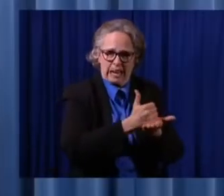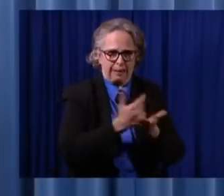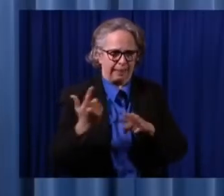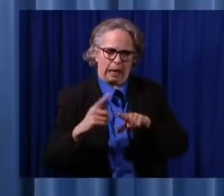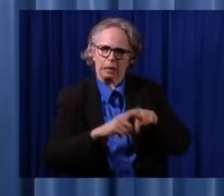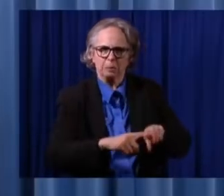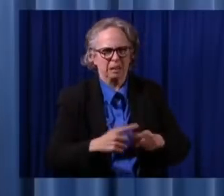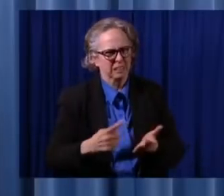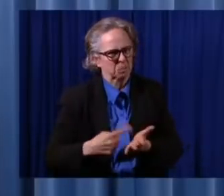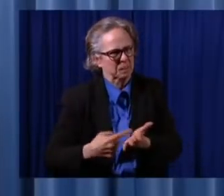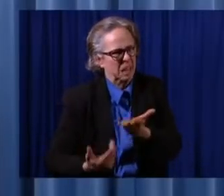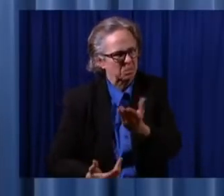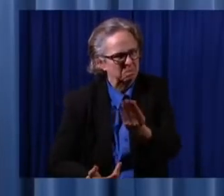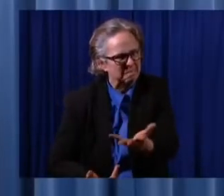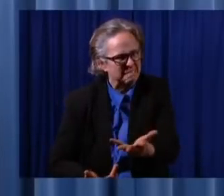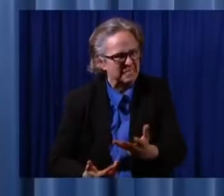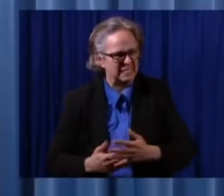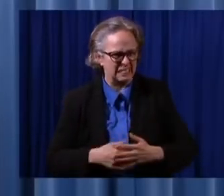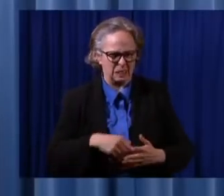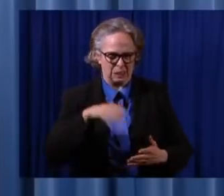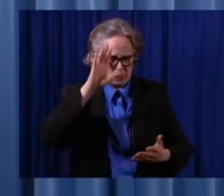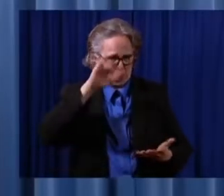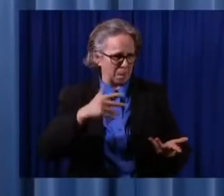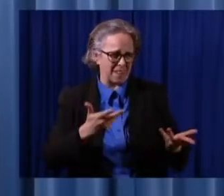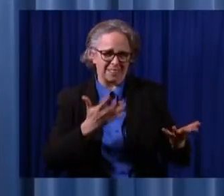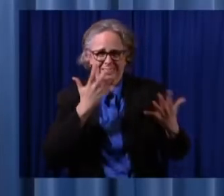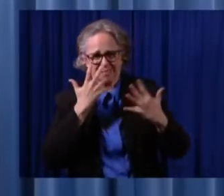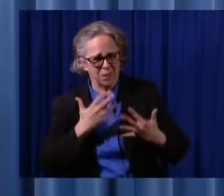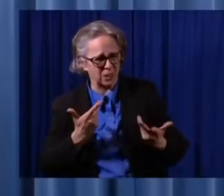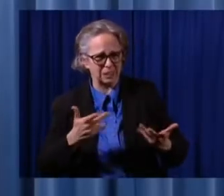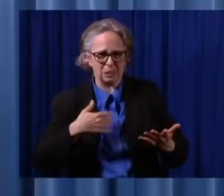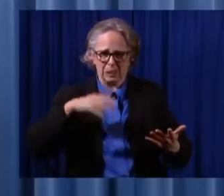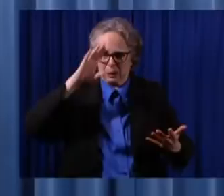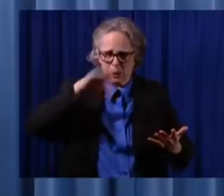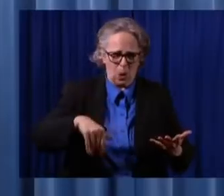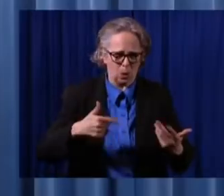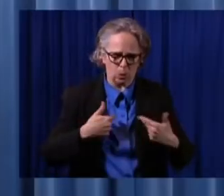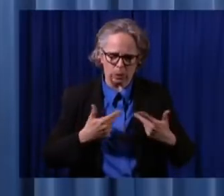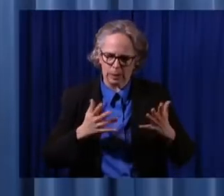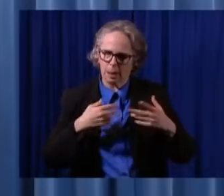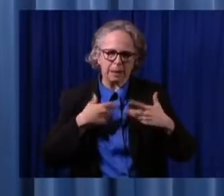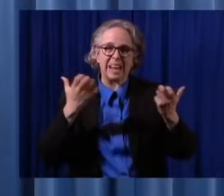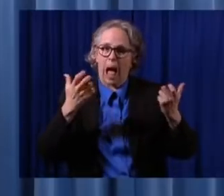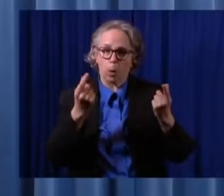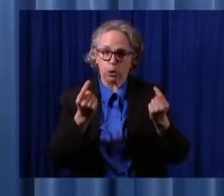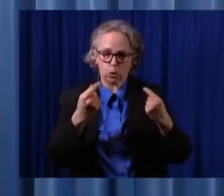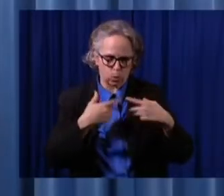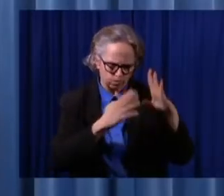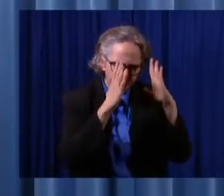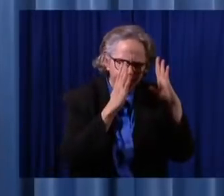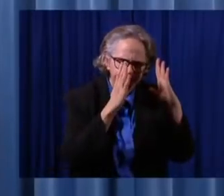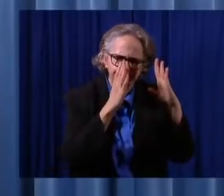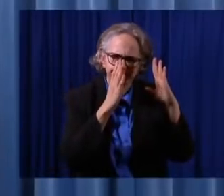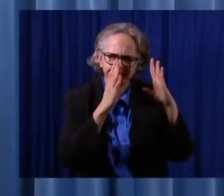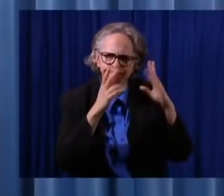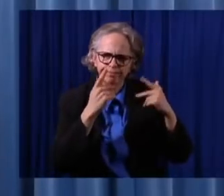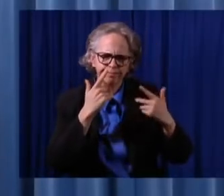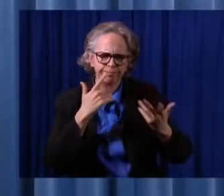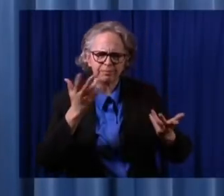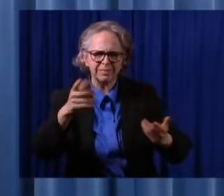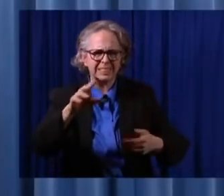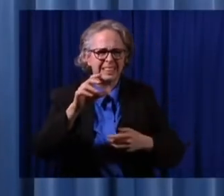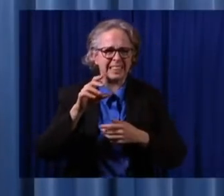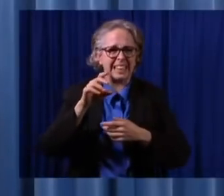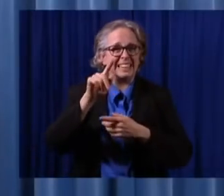these nursing homes. So that is something that we watch very, very closely. We try to watch taxpayers' dollars, but at the same time, we understand